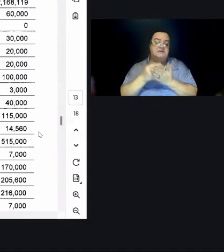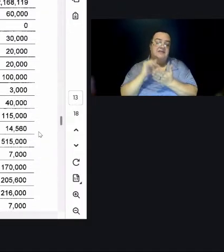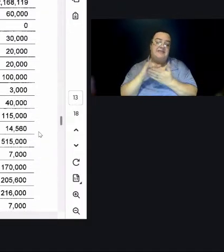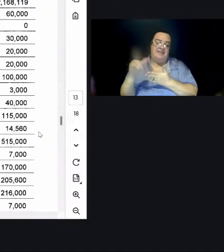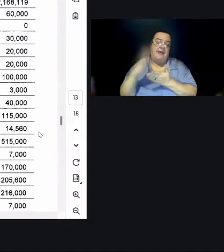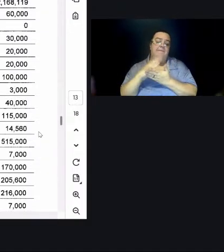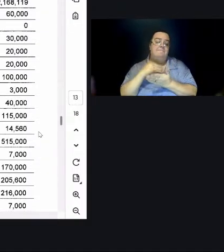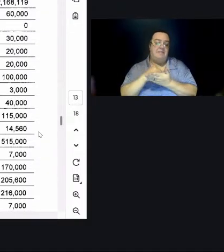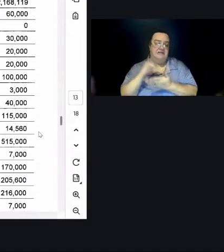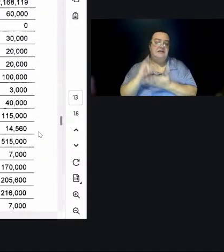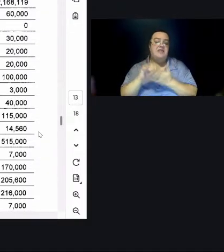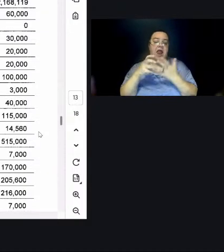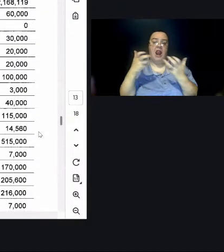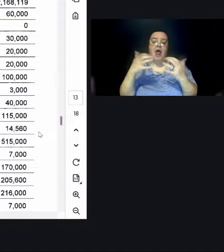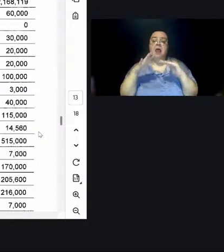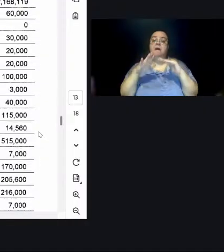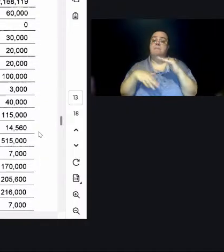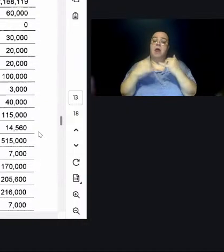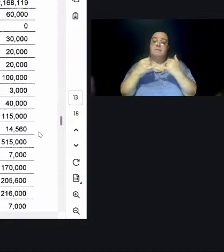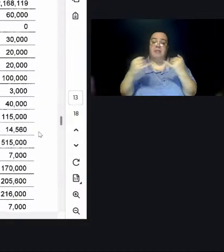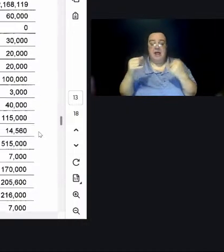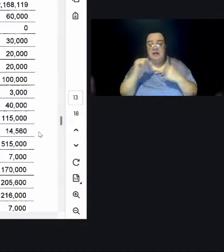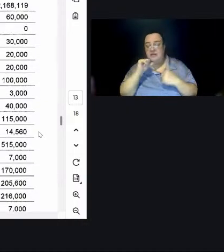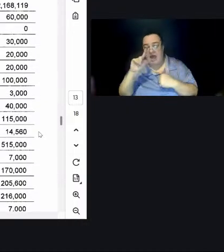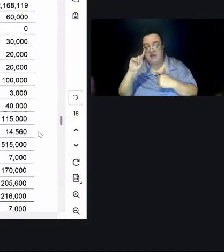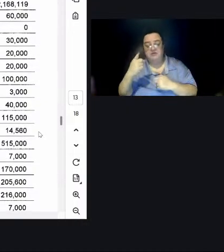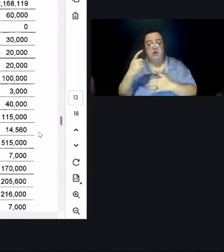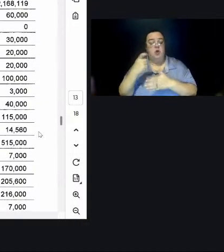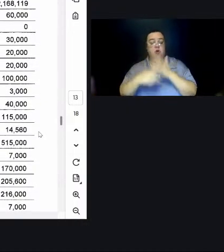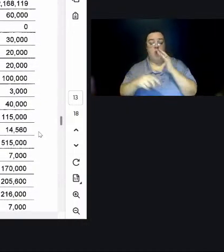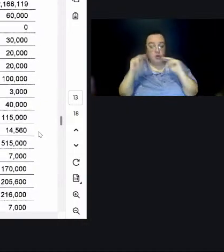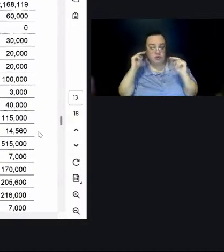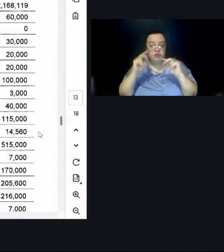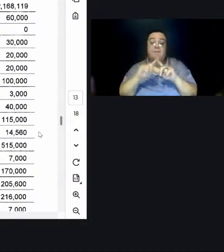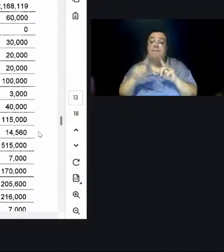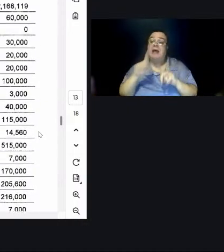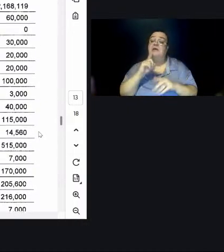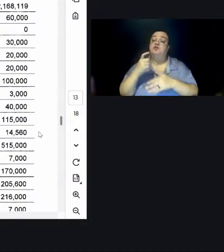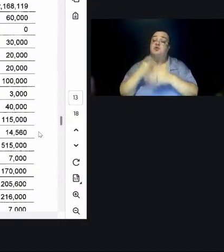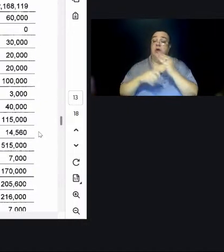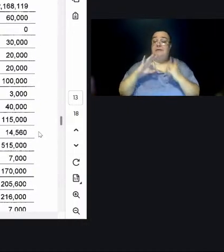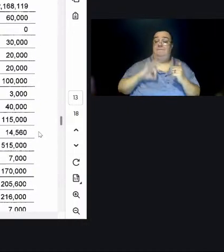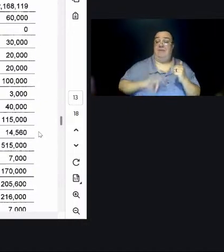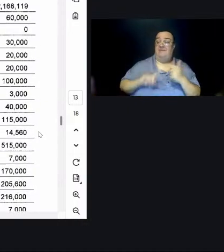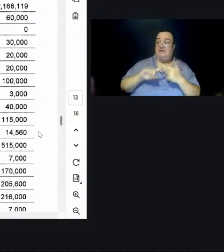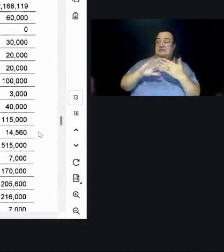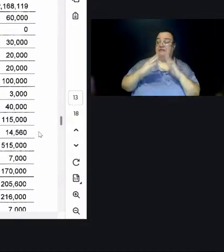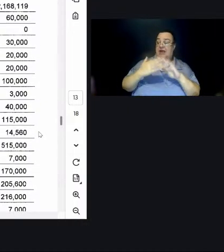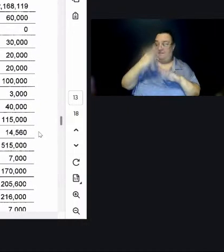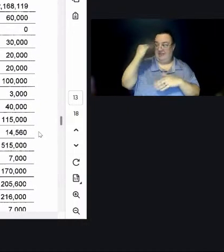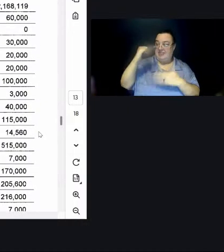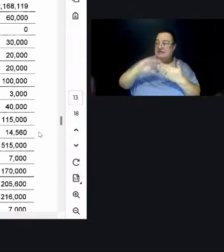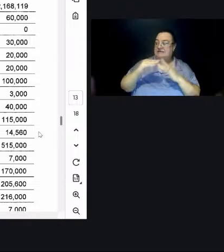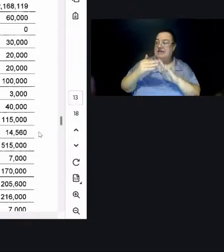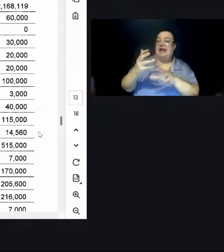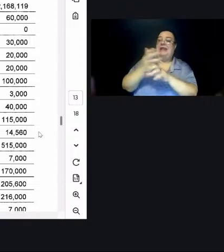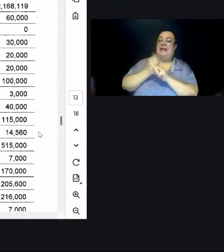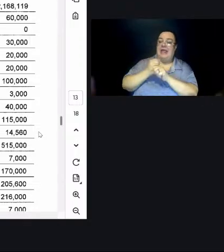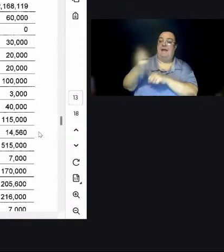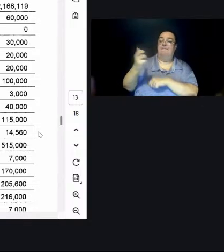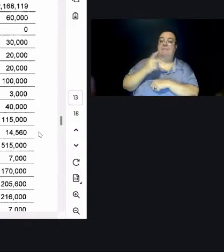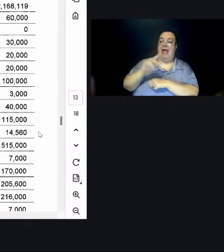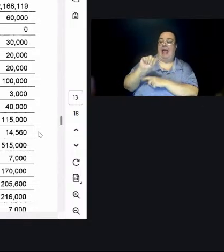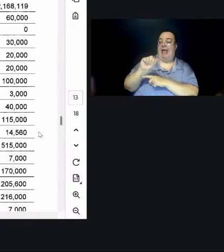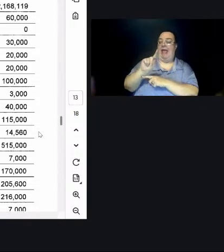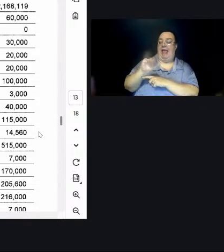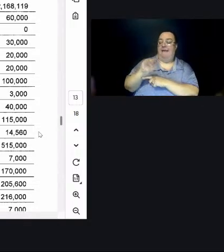that it's not just cost neutral, it's cost benefit to the town, because the town receives administrative fees back when our